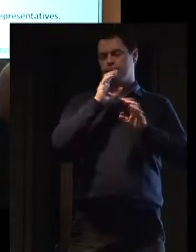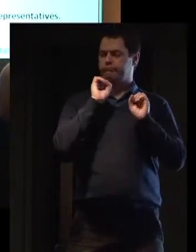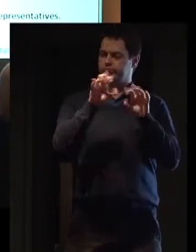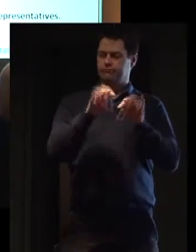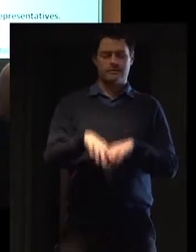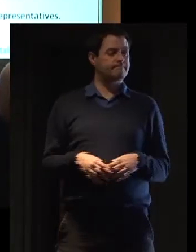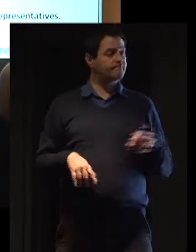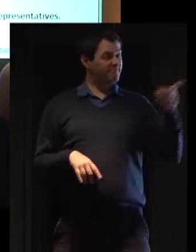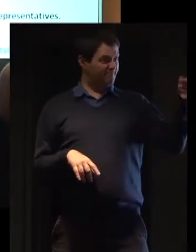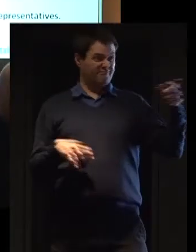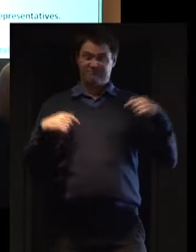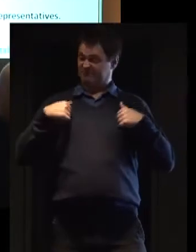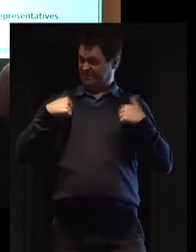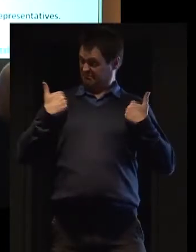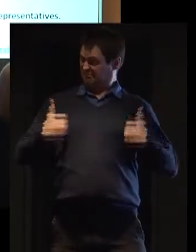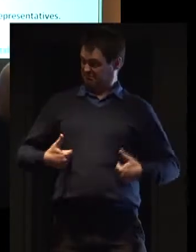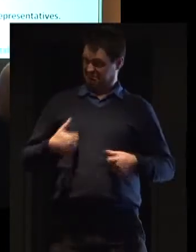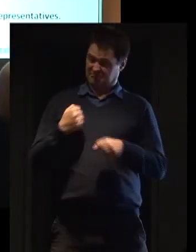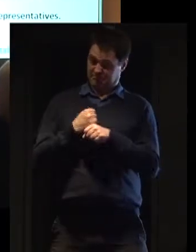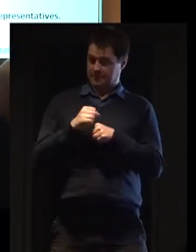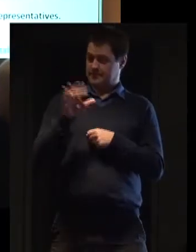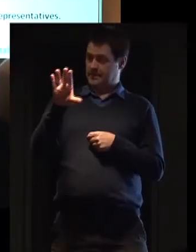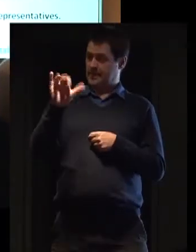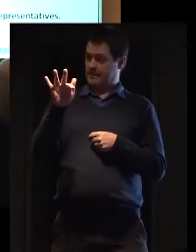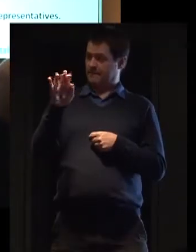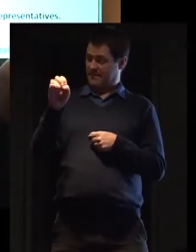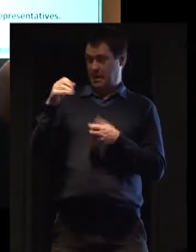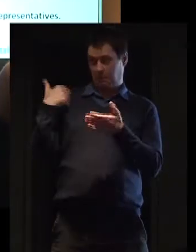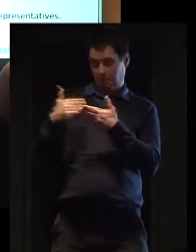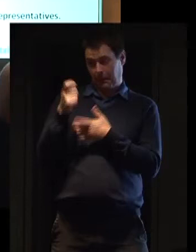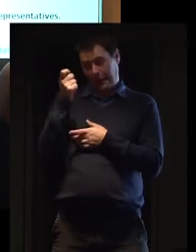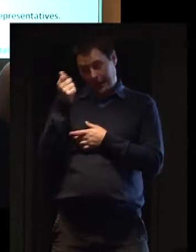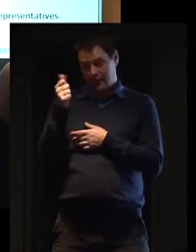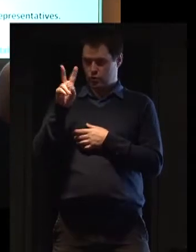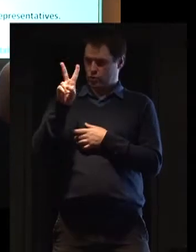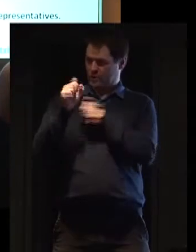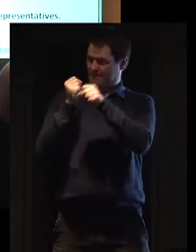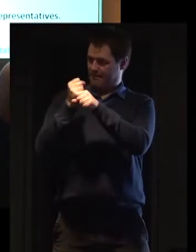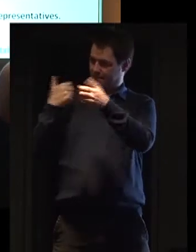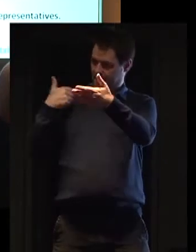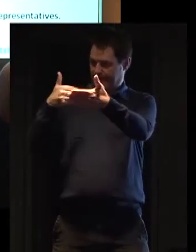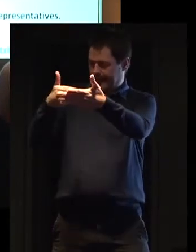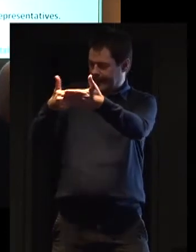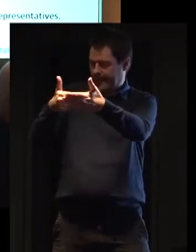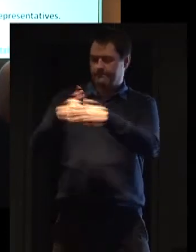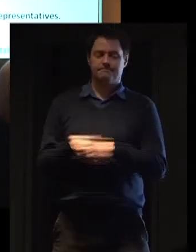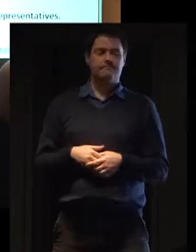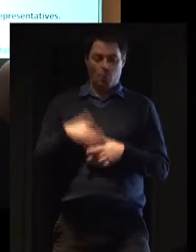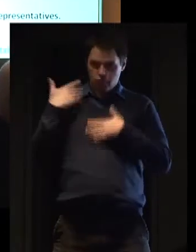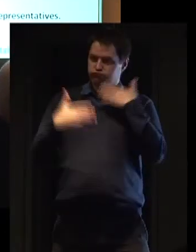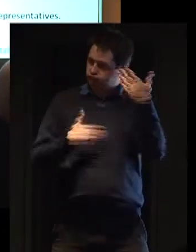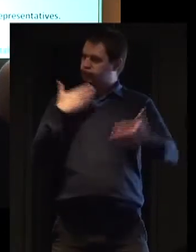I've been with CAFE for nearly 2 years, and it's been a pleasure being involved in such an exciting project.